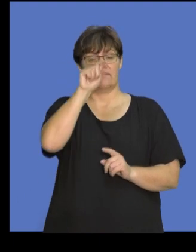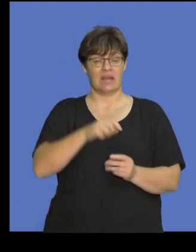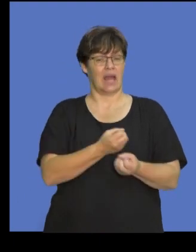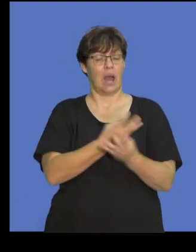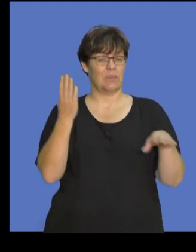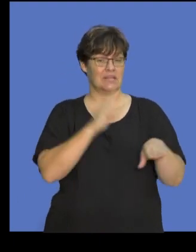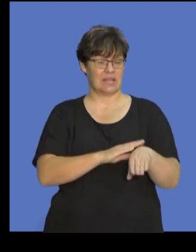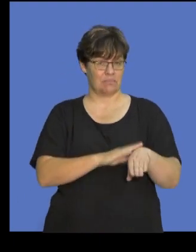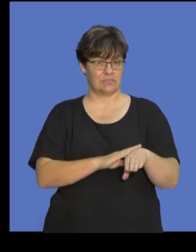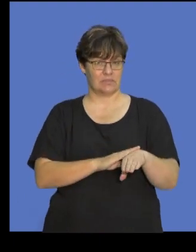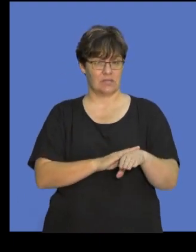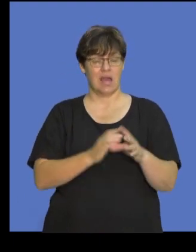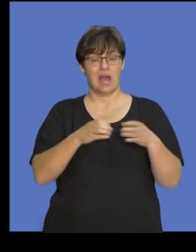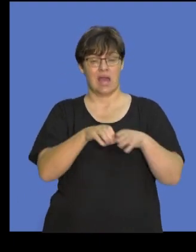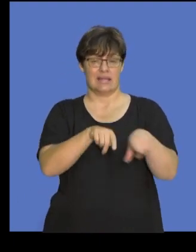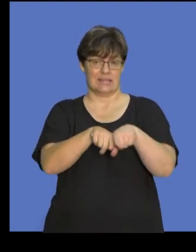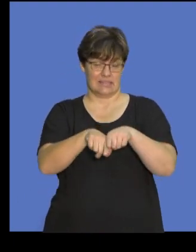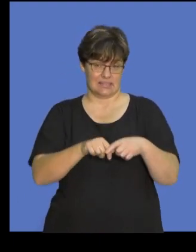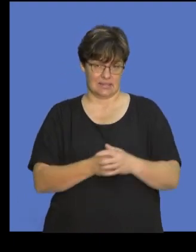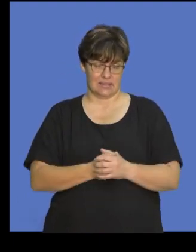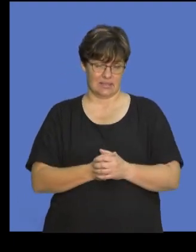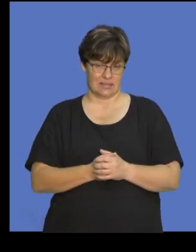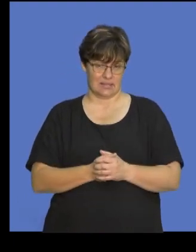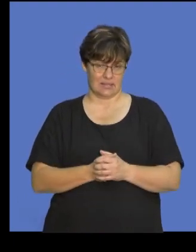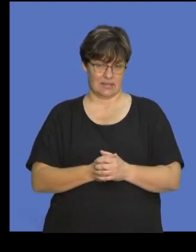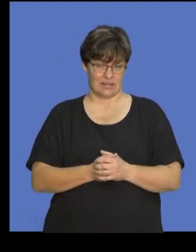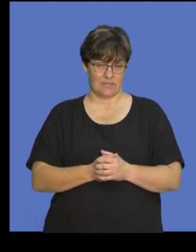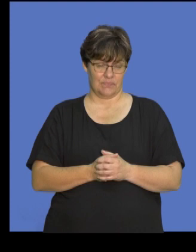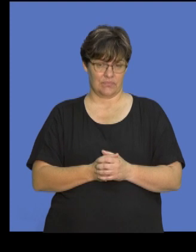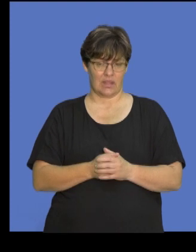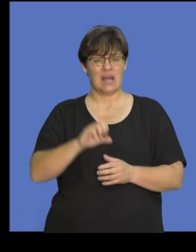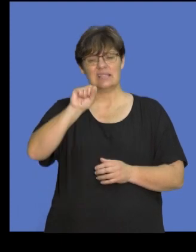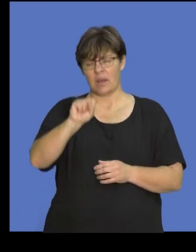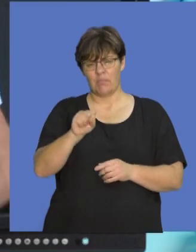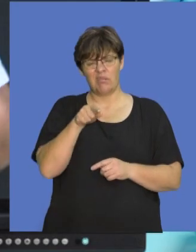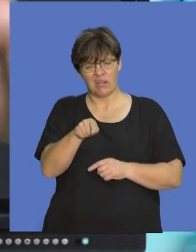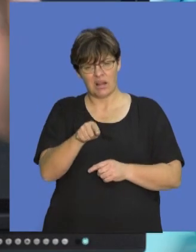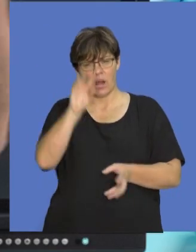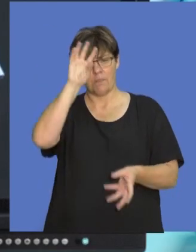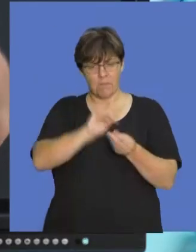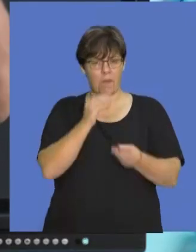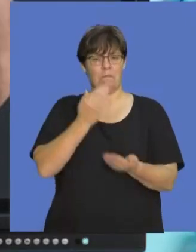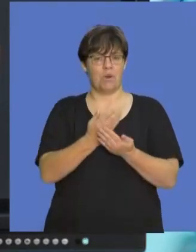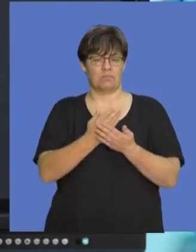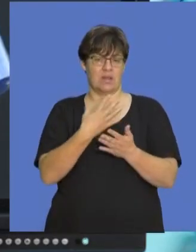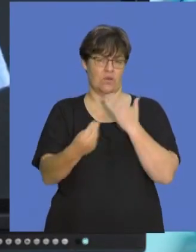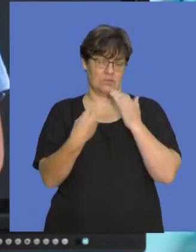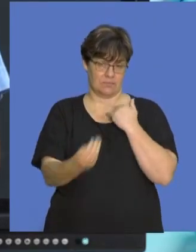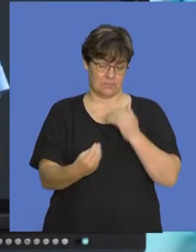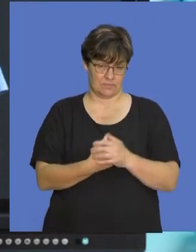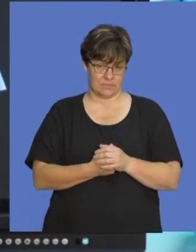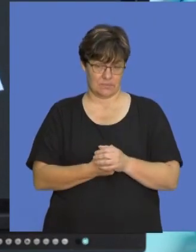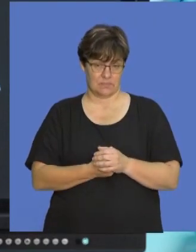by the total number in the sample. Remember, the sample space is the total number of